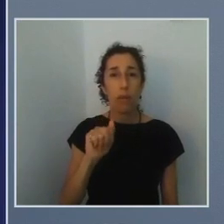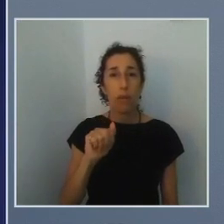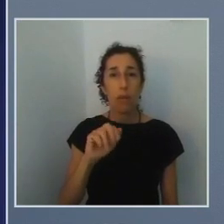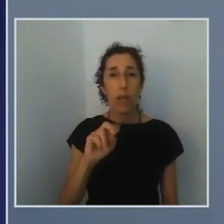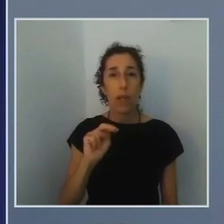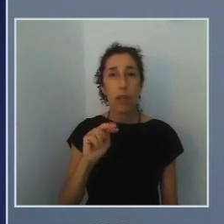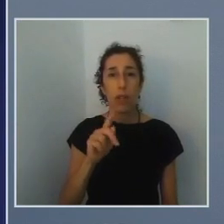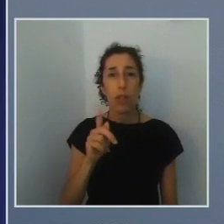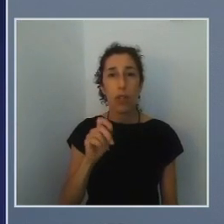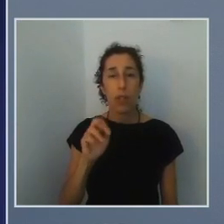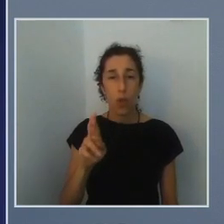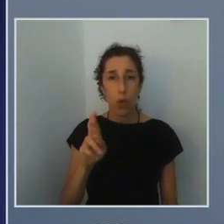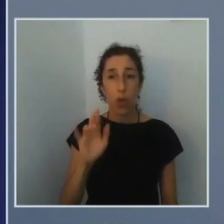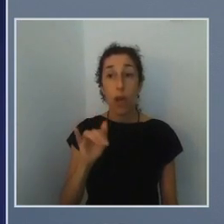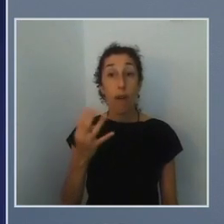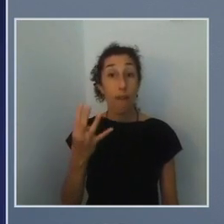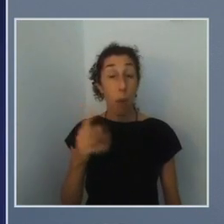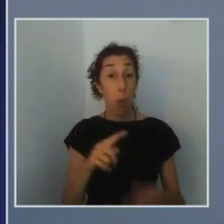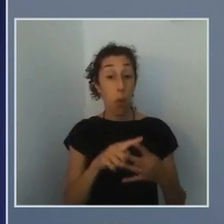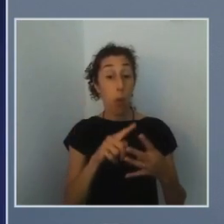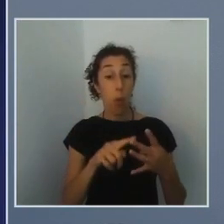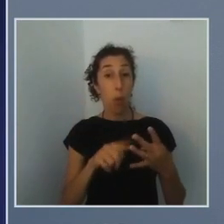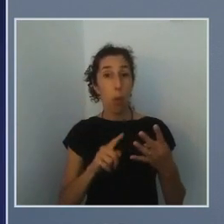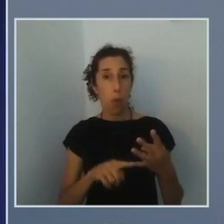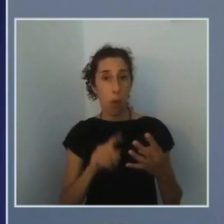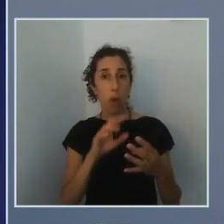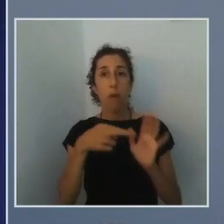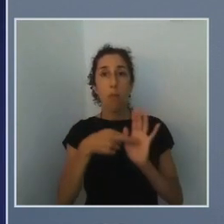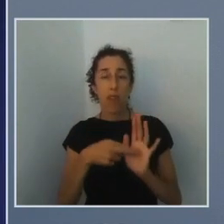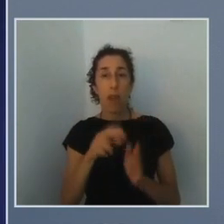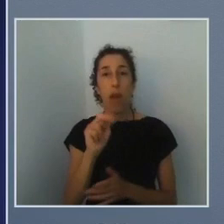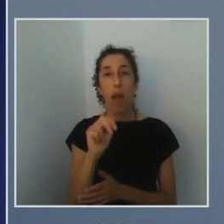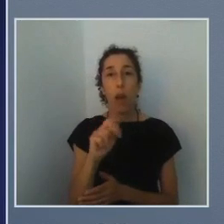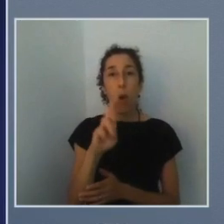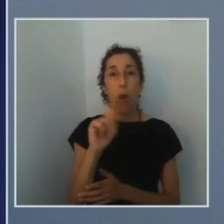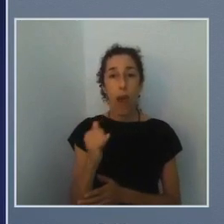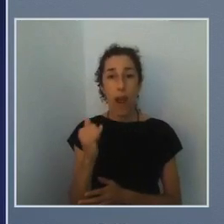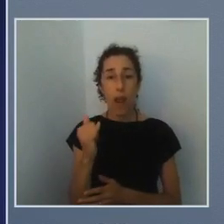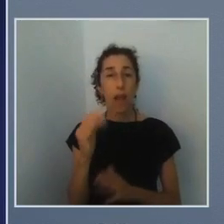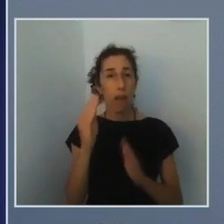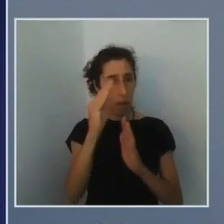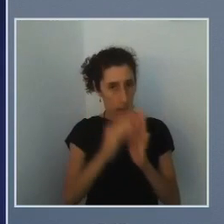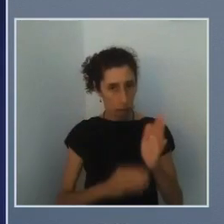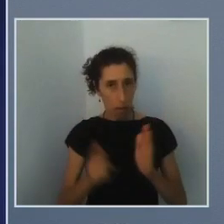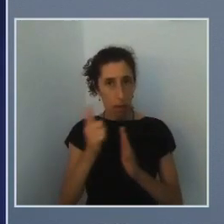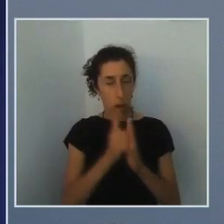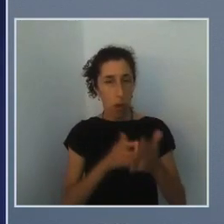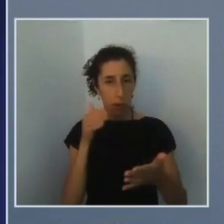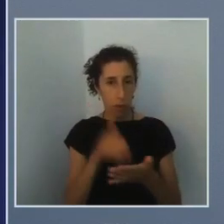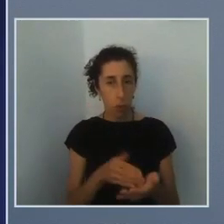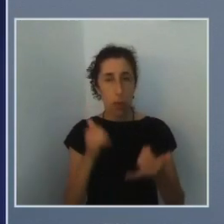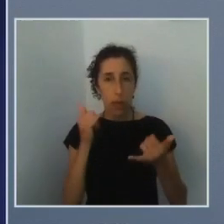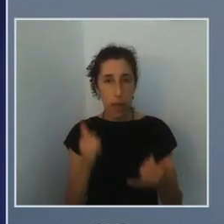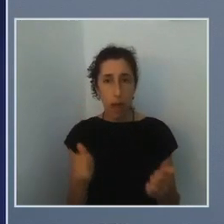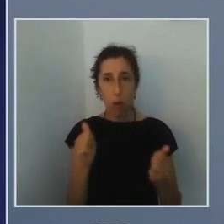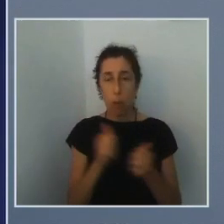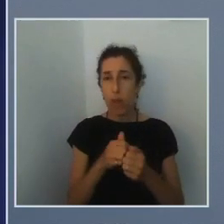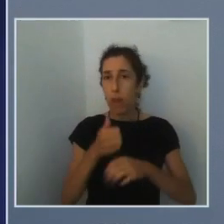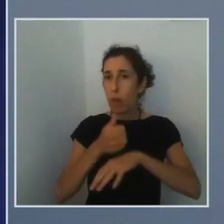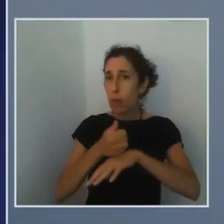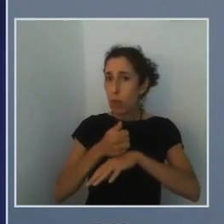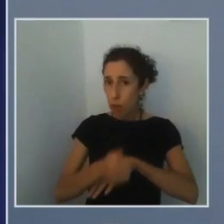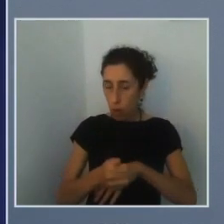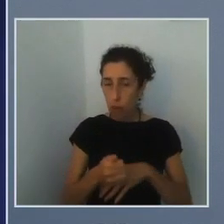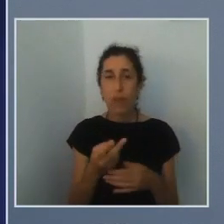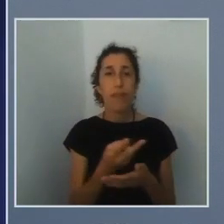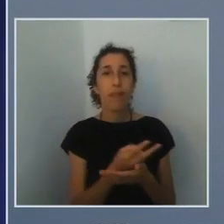These individuals in the NRA are charged with failing to manage the NRA's funds and failing to follow numerous